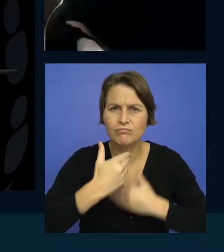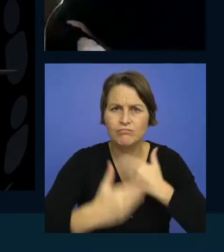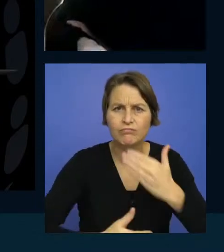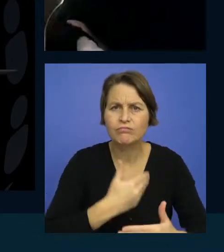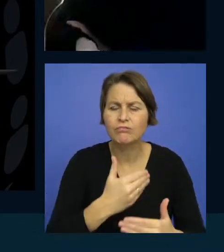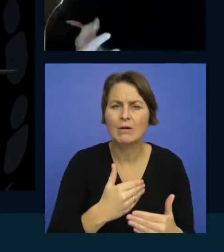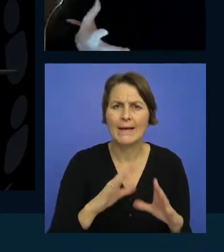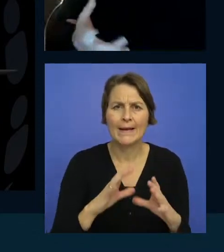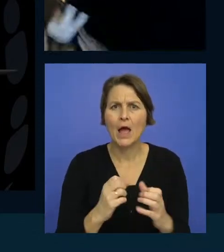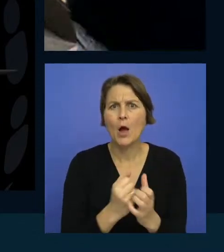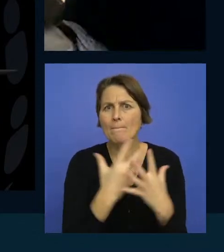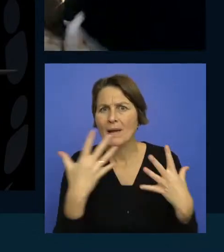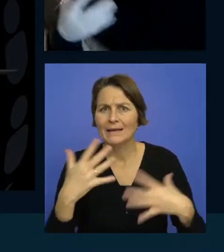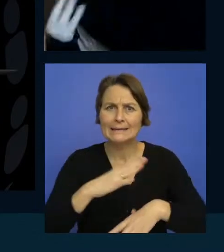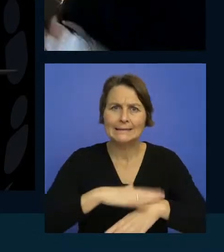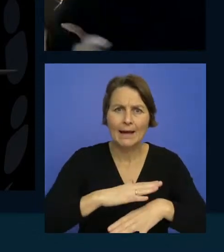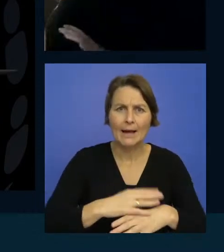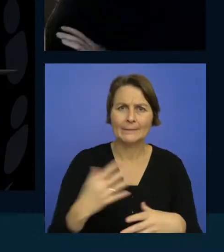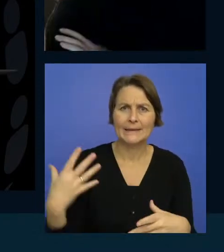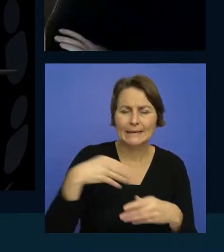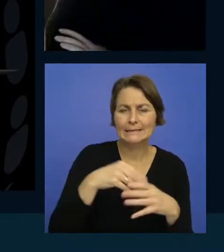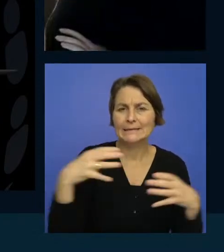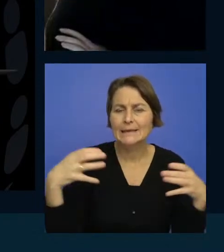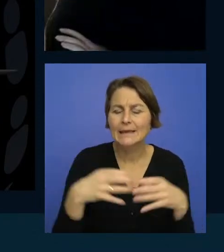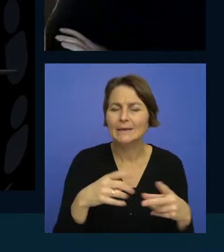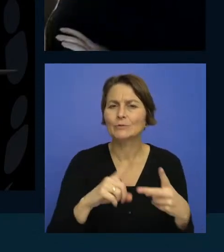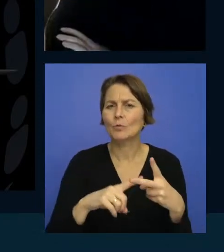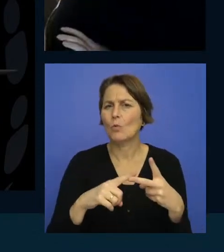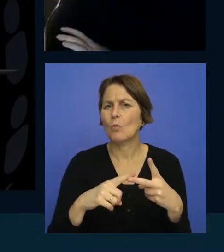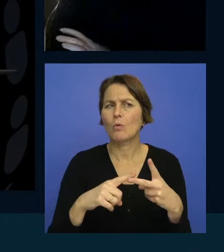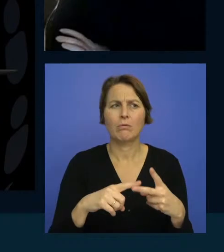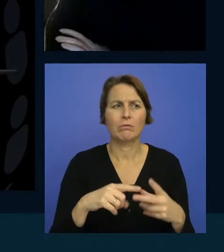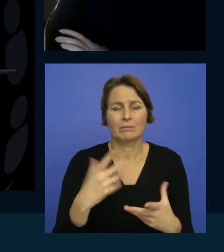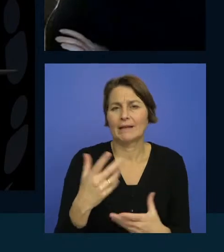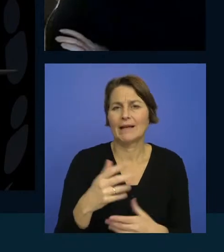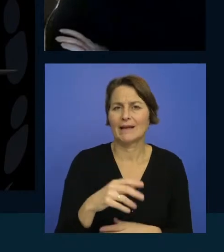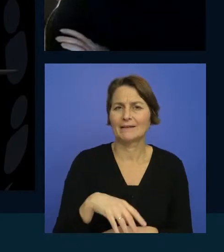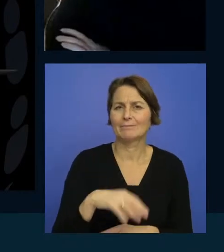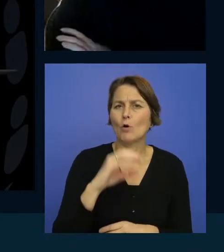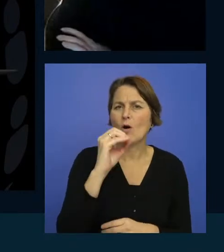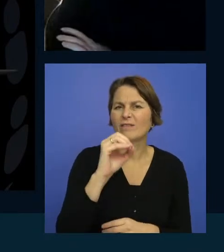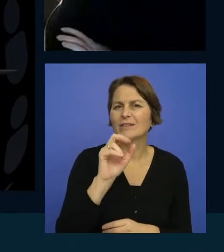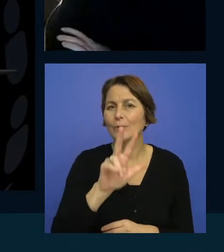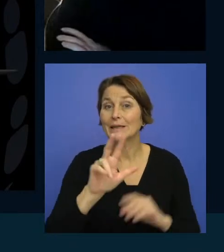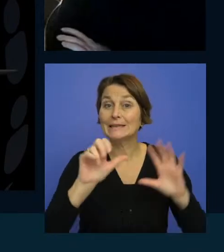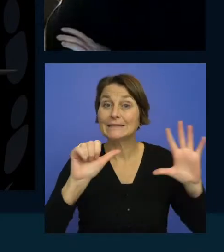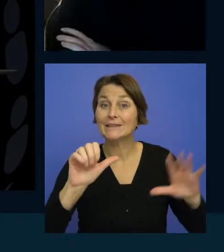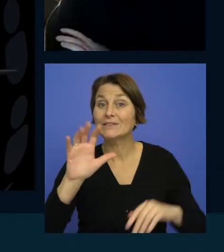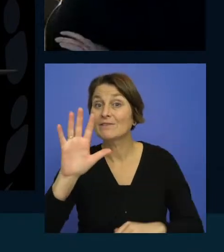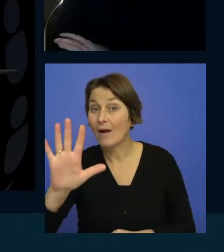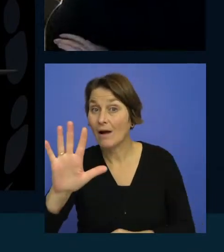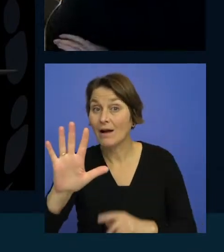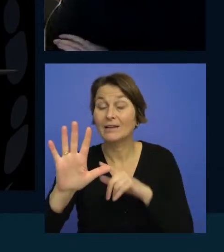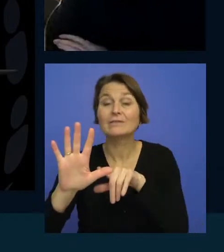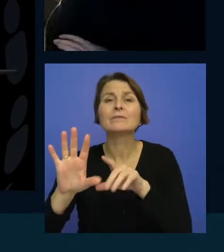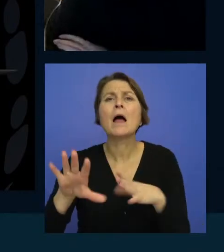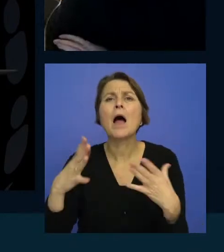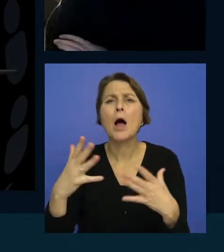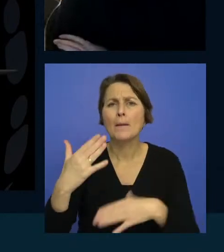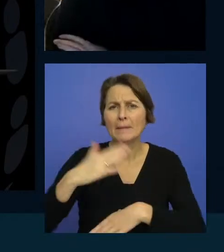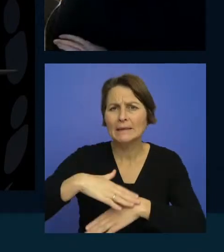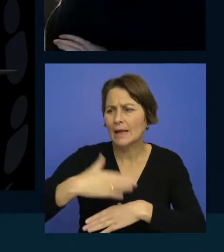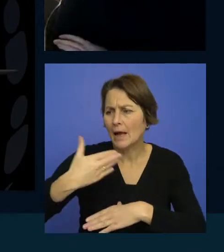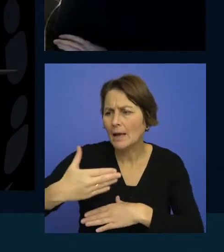or in terms of adopting different Office 365 apps, including Power BI, for instance? And then who makes